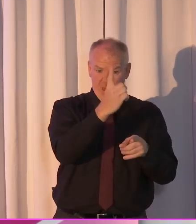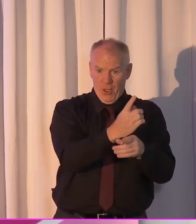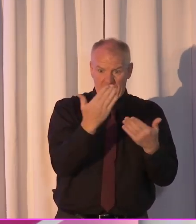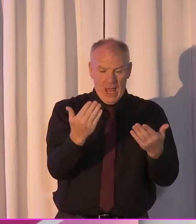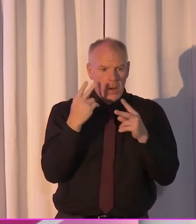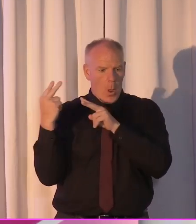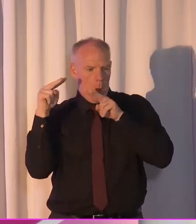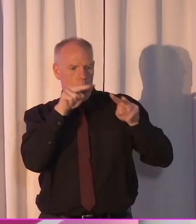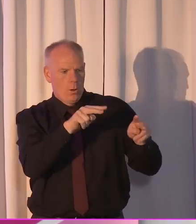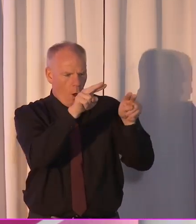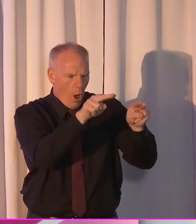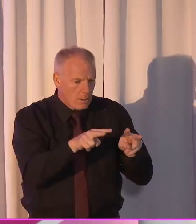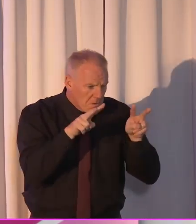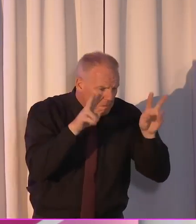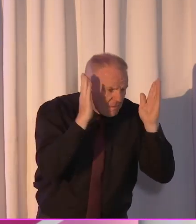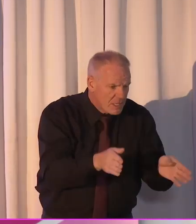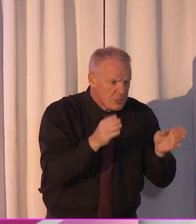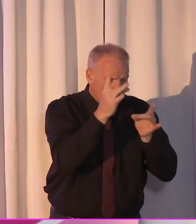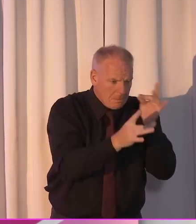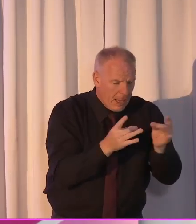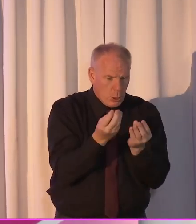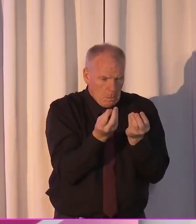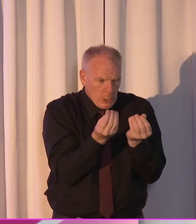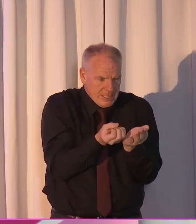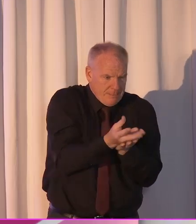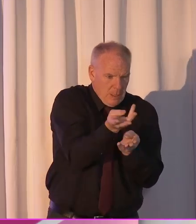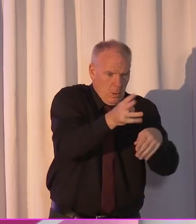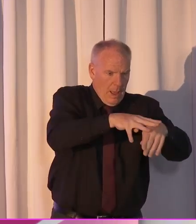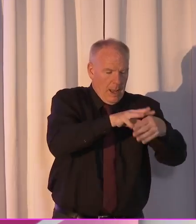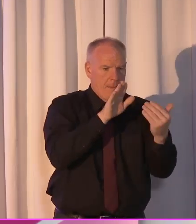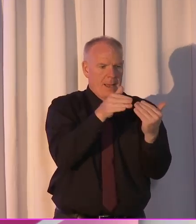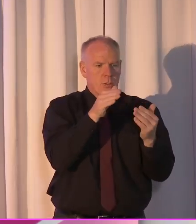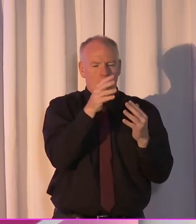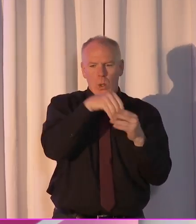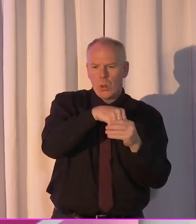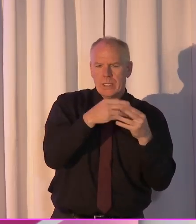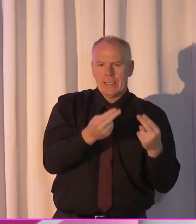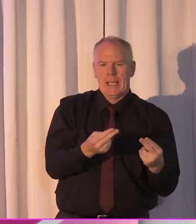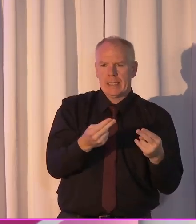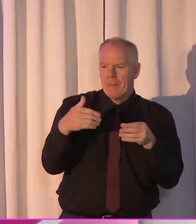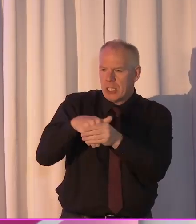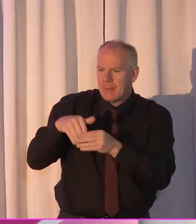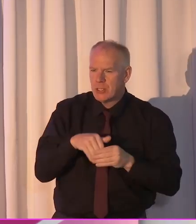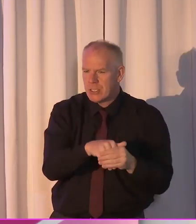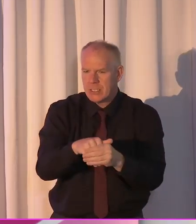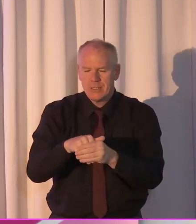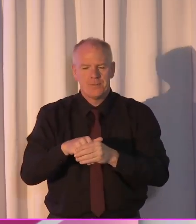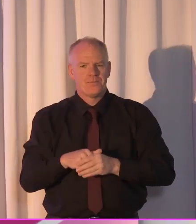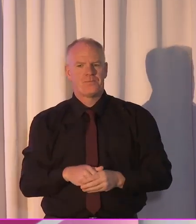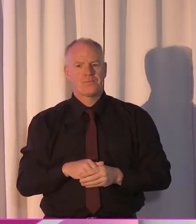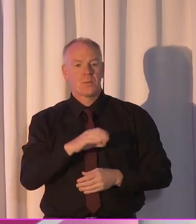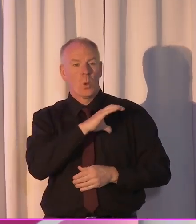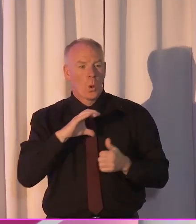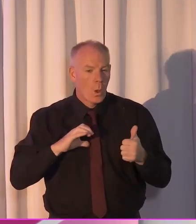to ensure that the money is spent for inclusion, for participation. The clubs